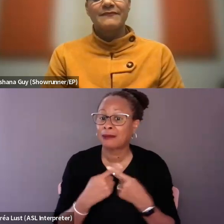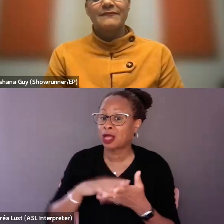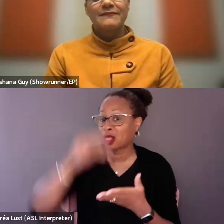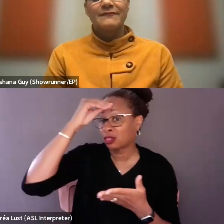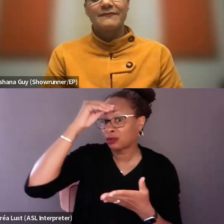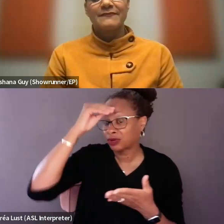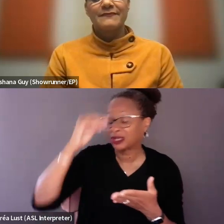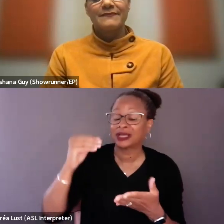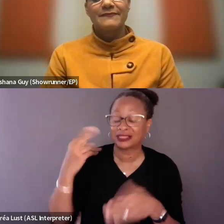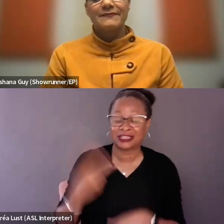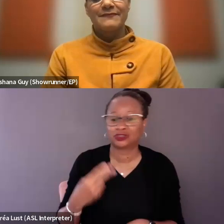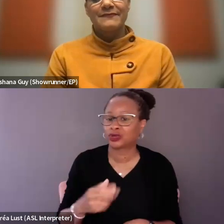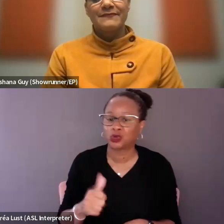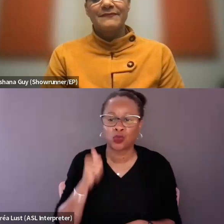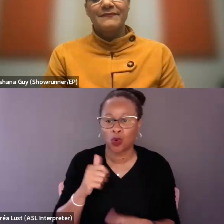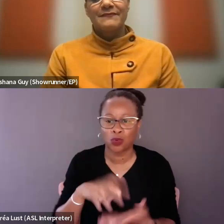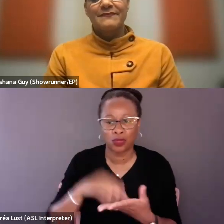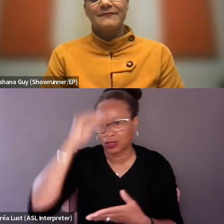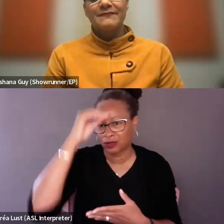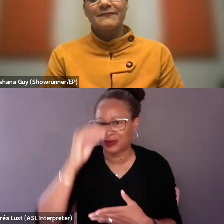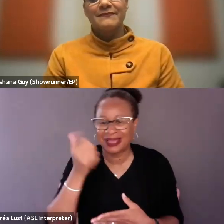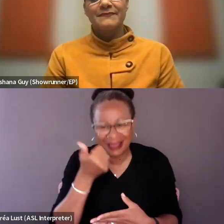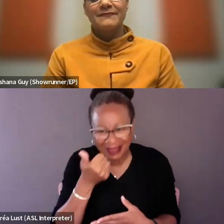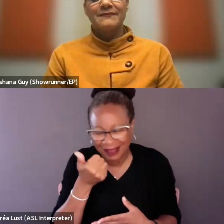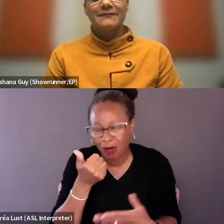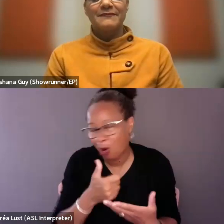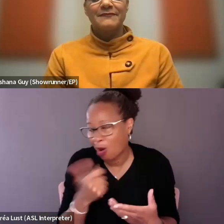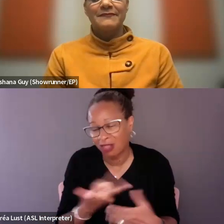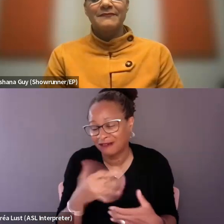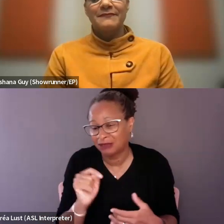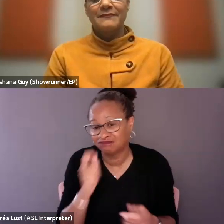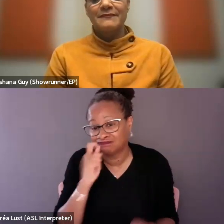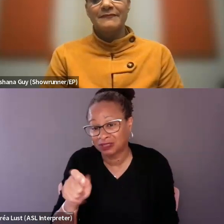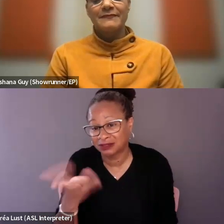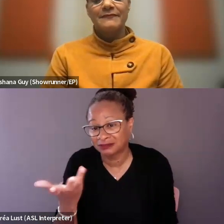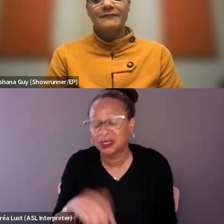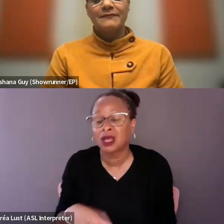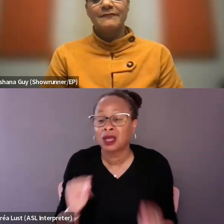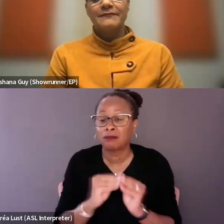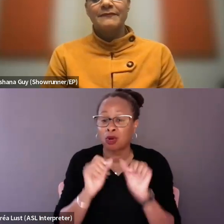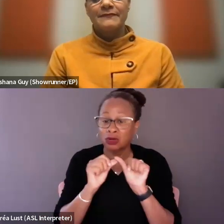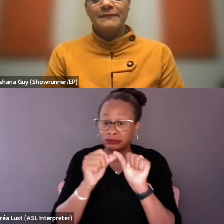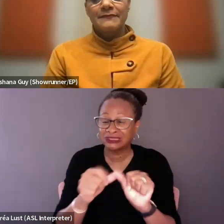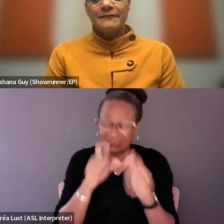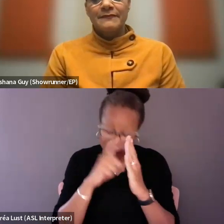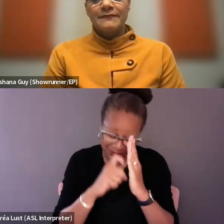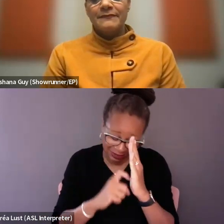even close to all of it. And that the more you continue to dig, the more you'll learn. And we really